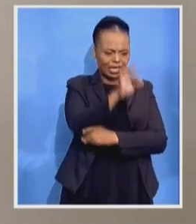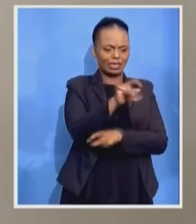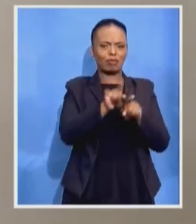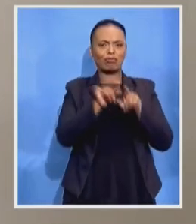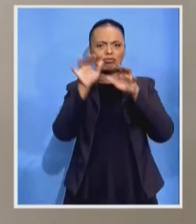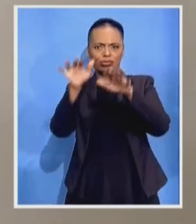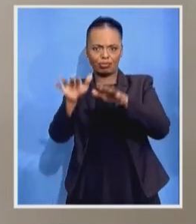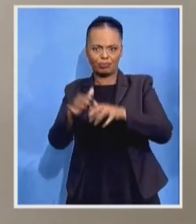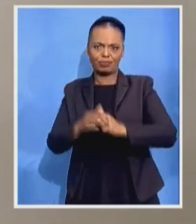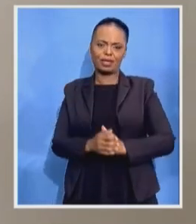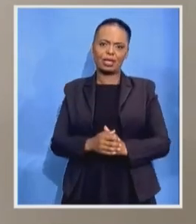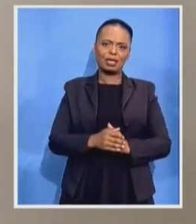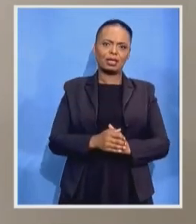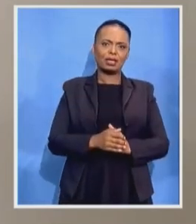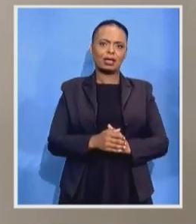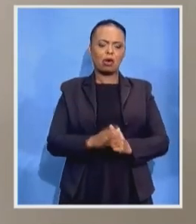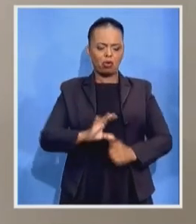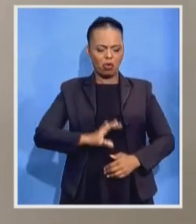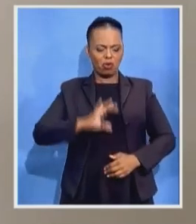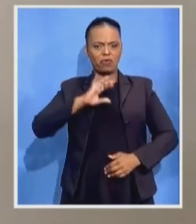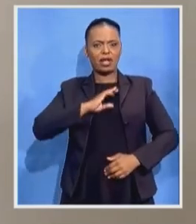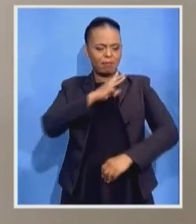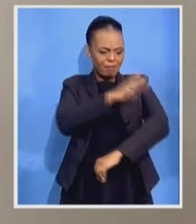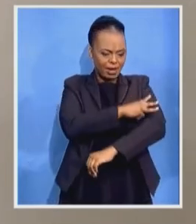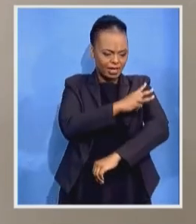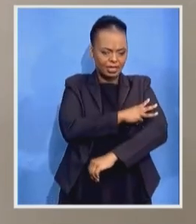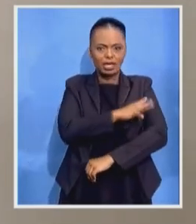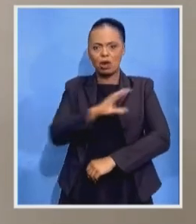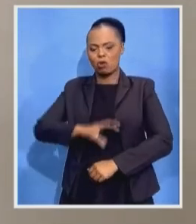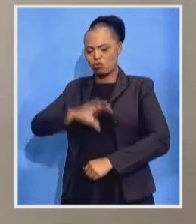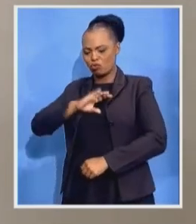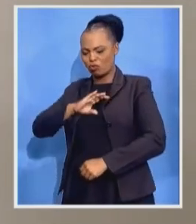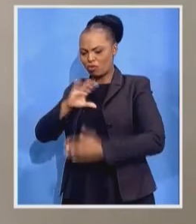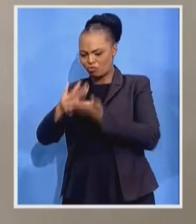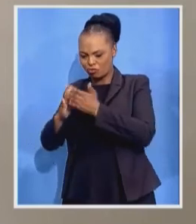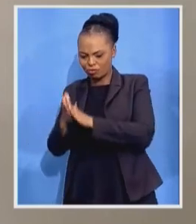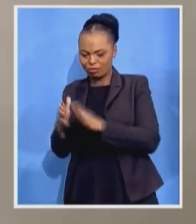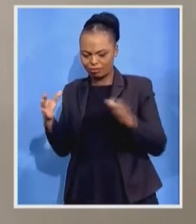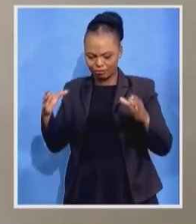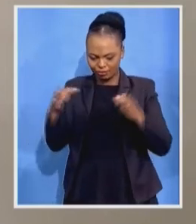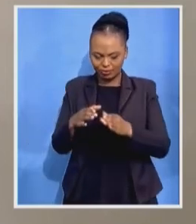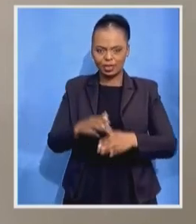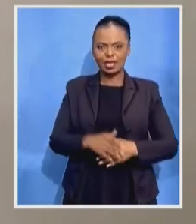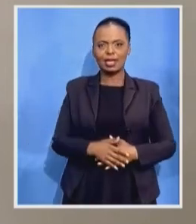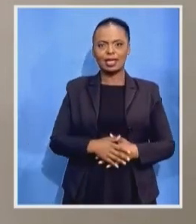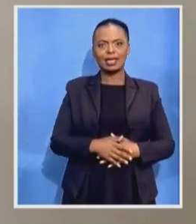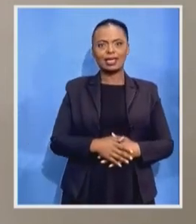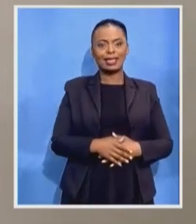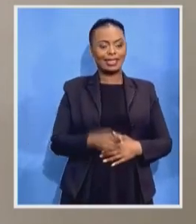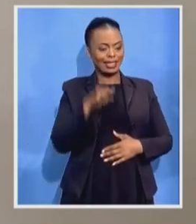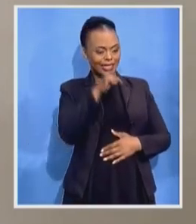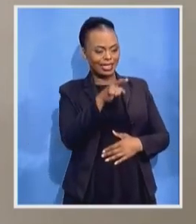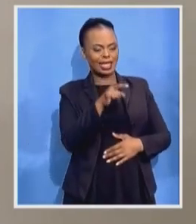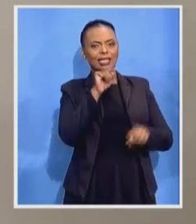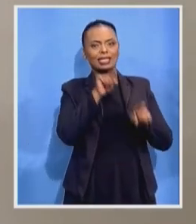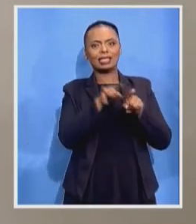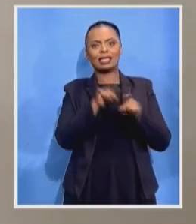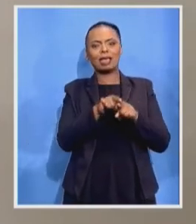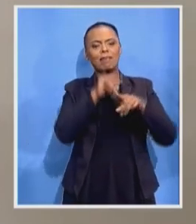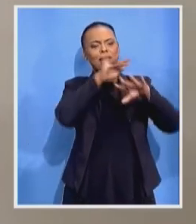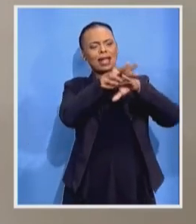State capture and corruption has also involved the forging of patronage networks, paying bribe tax and